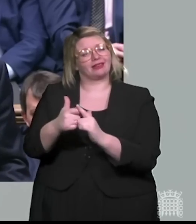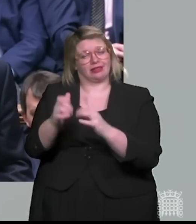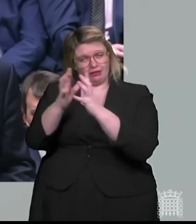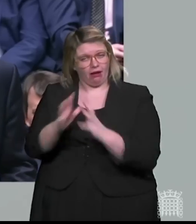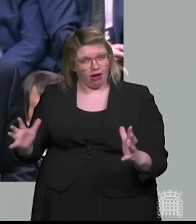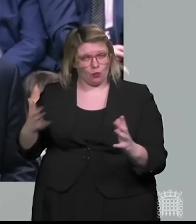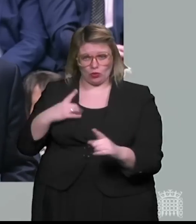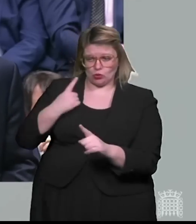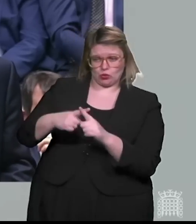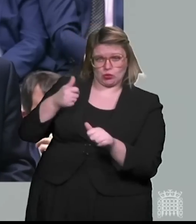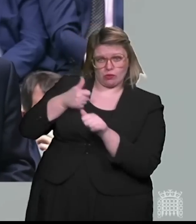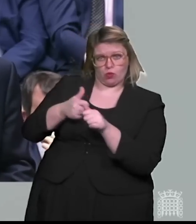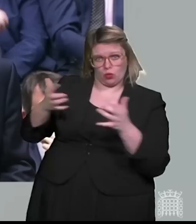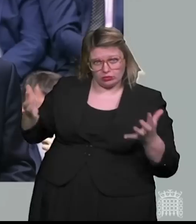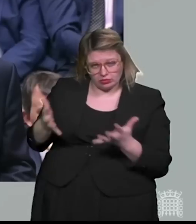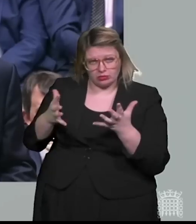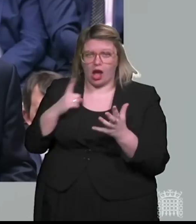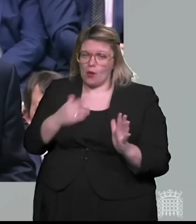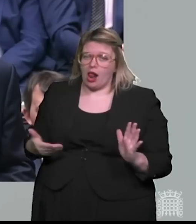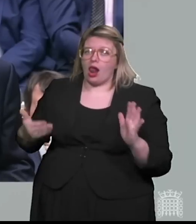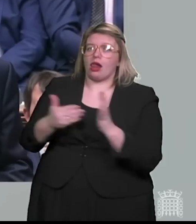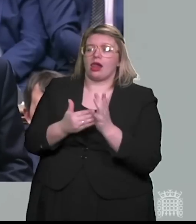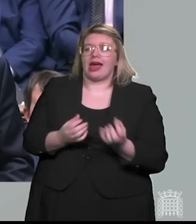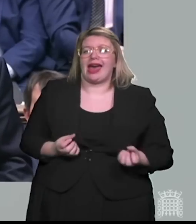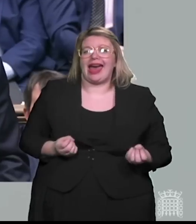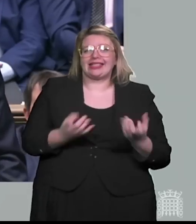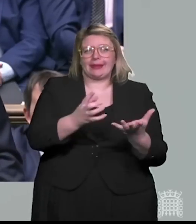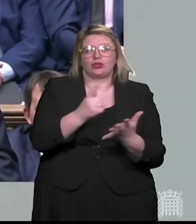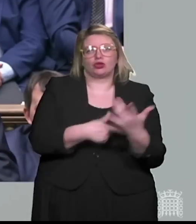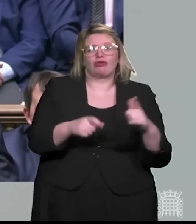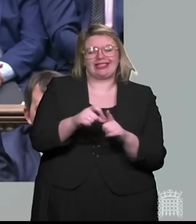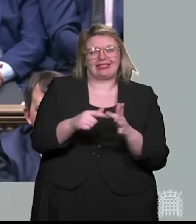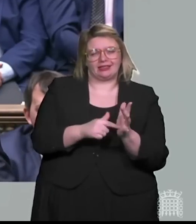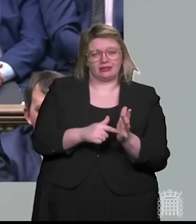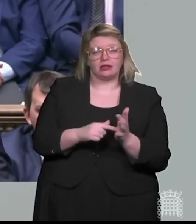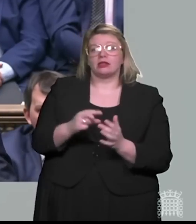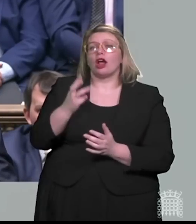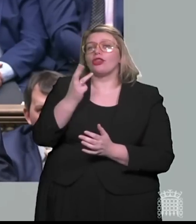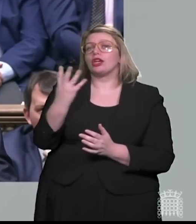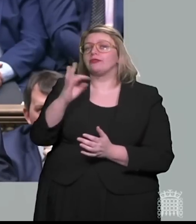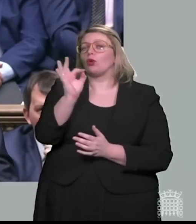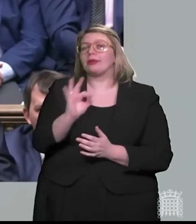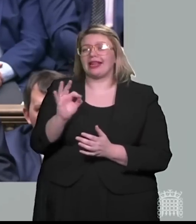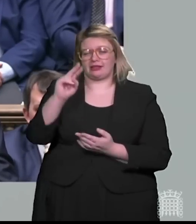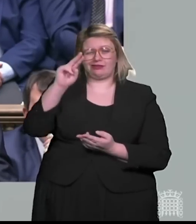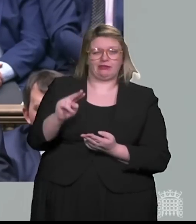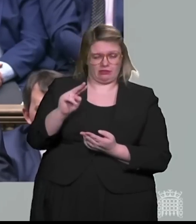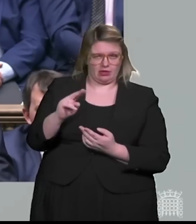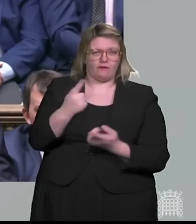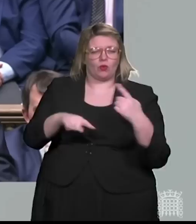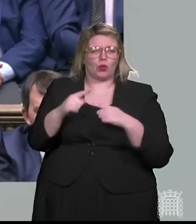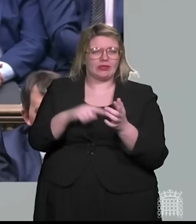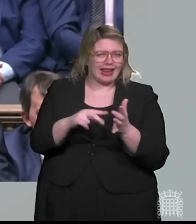this critical sector, I'll introduce an expenditure credit with a rate of 34% for film, high-end television and video games,